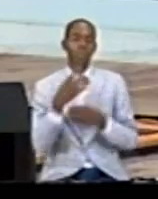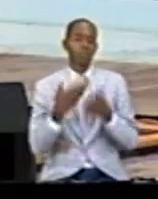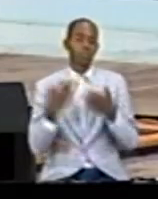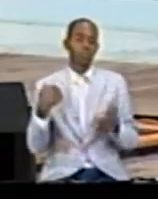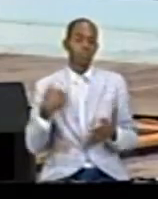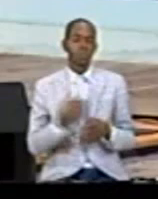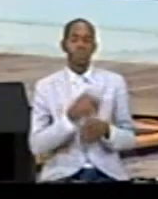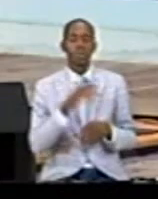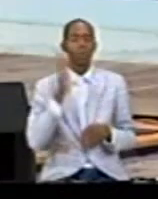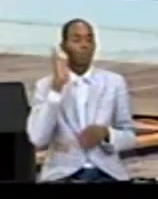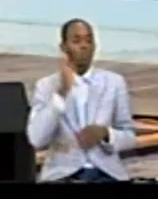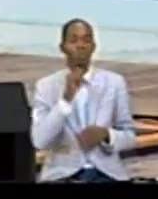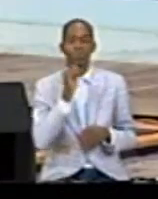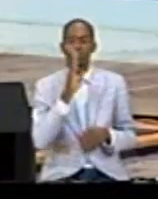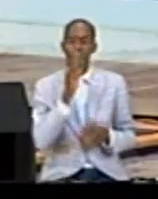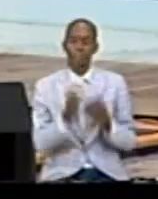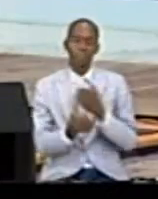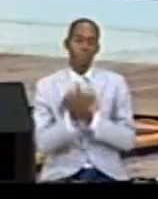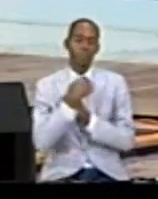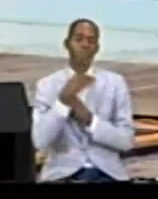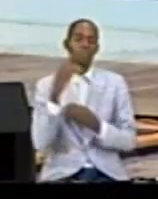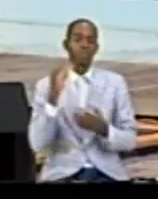be defeated again.